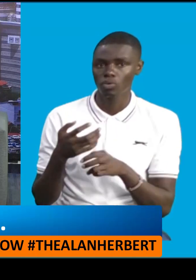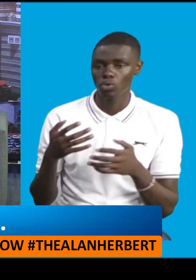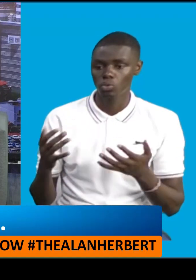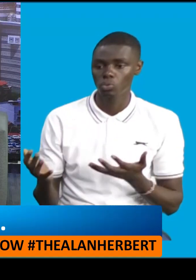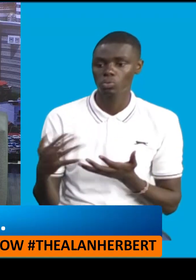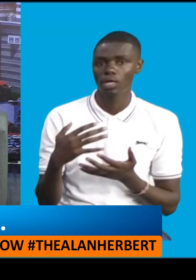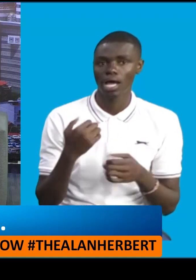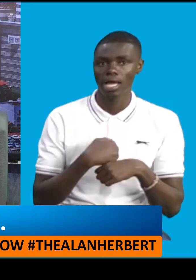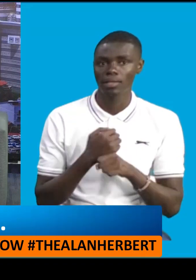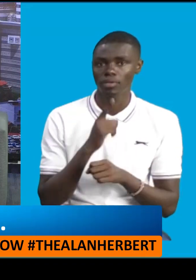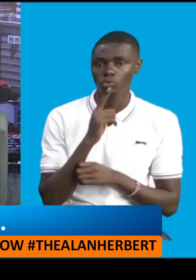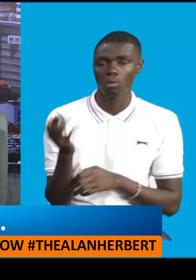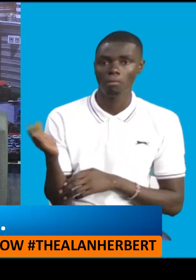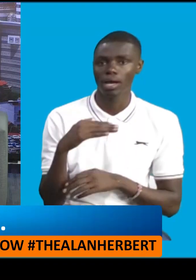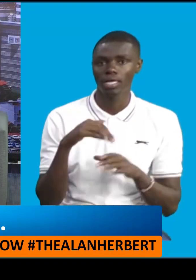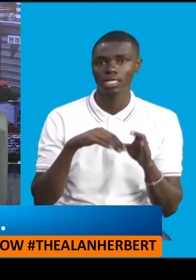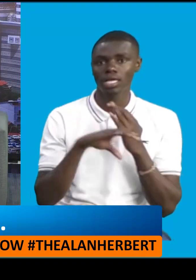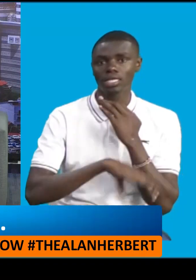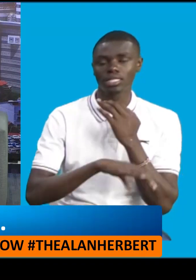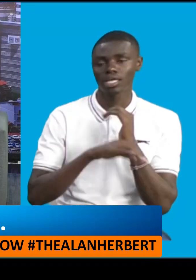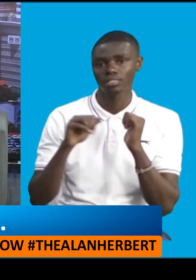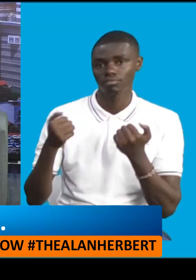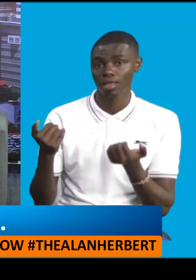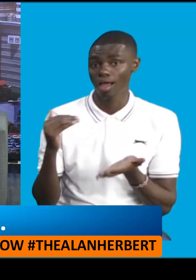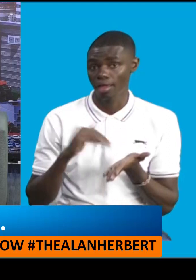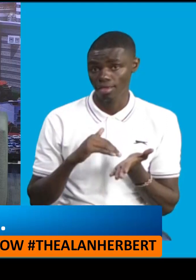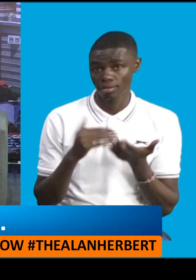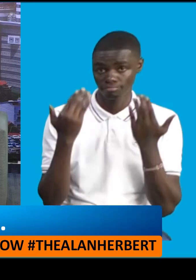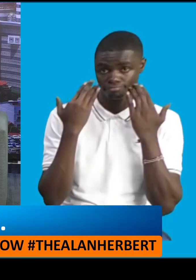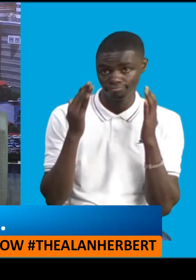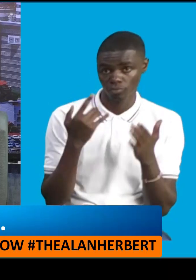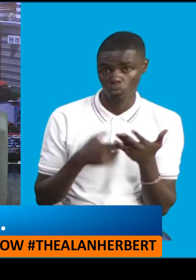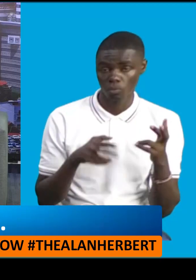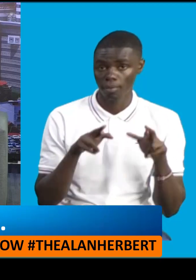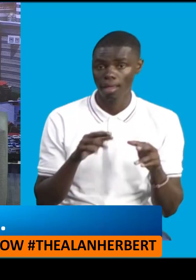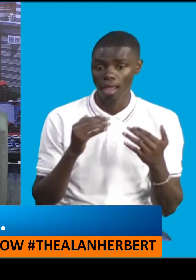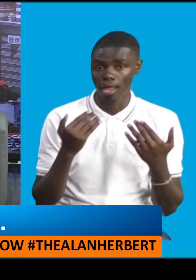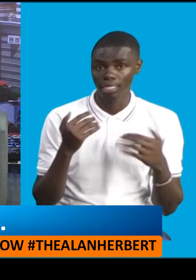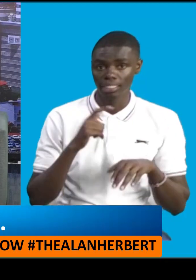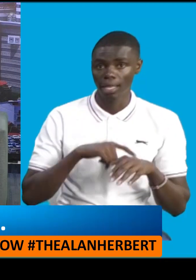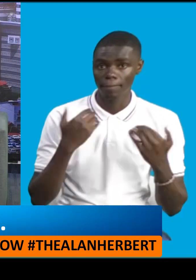to mobilize and to ensure they are back in the country safely. And again, you never know what could